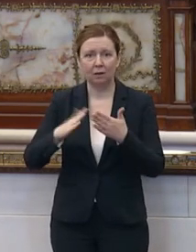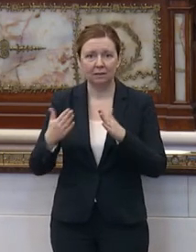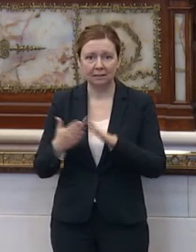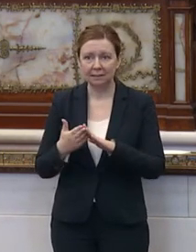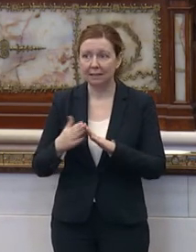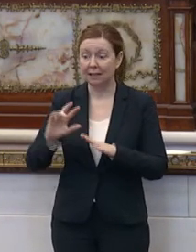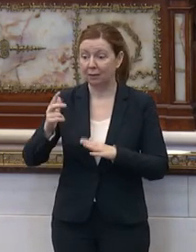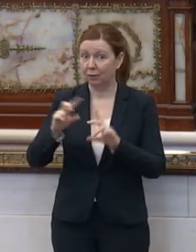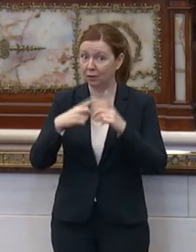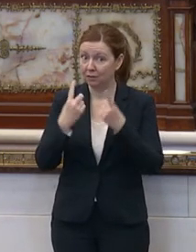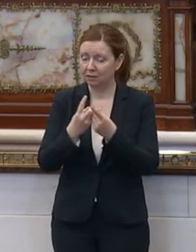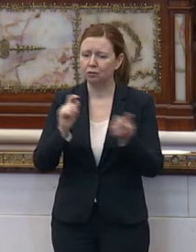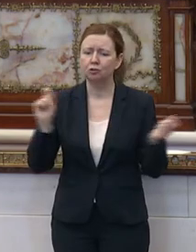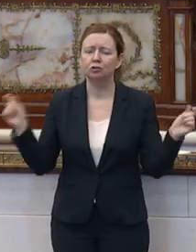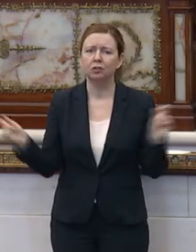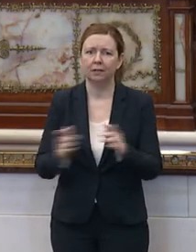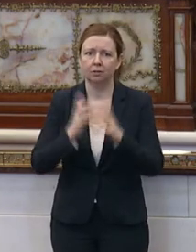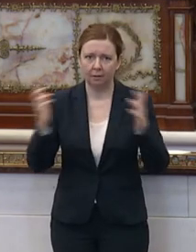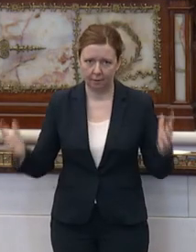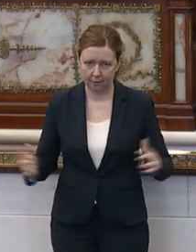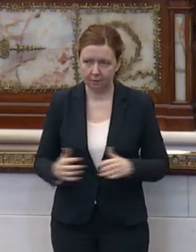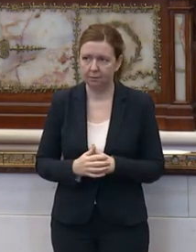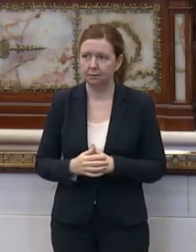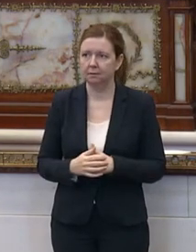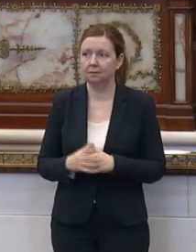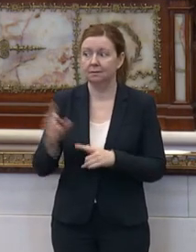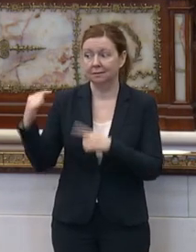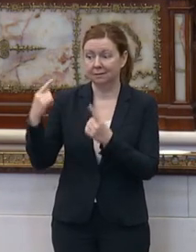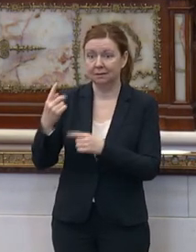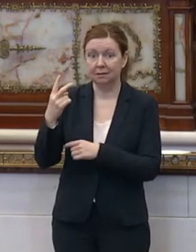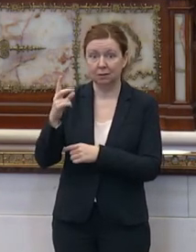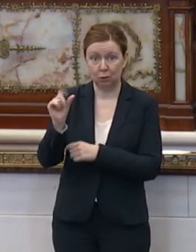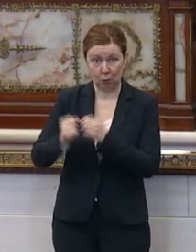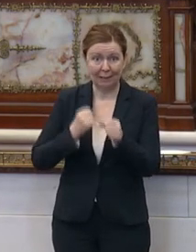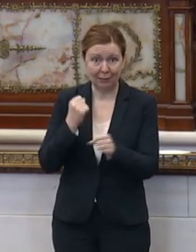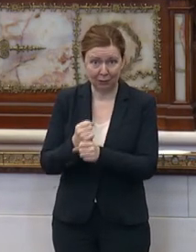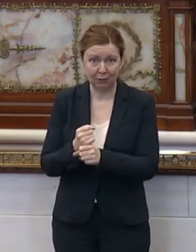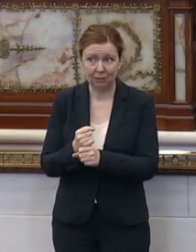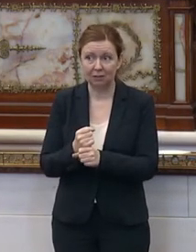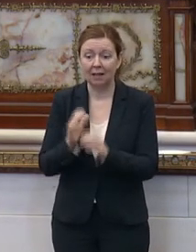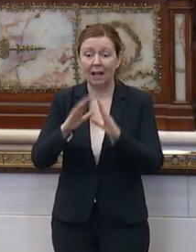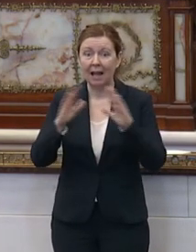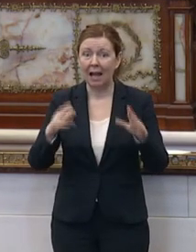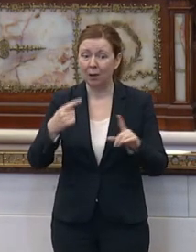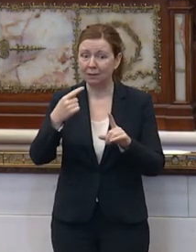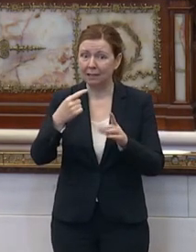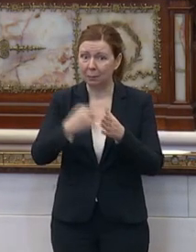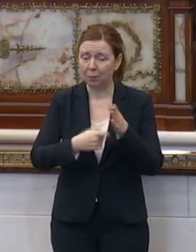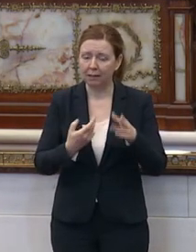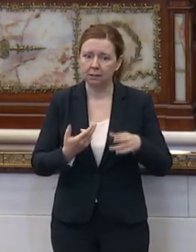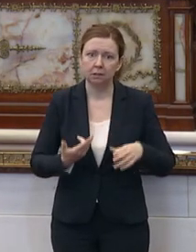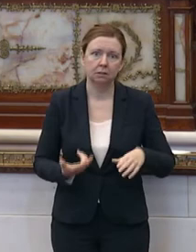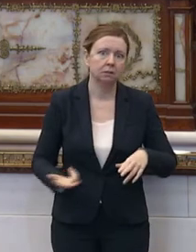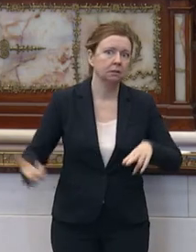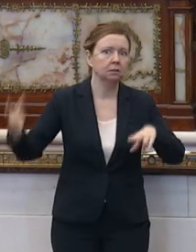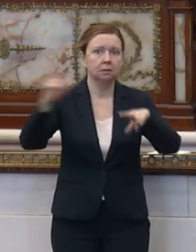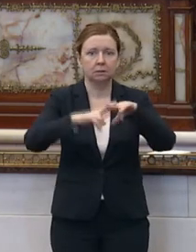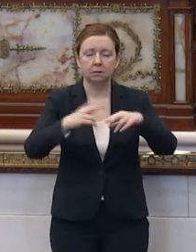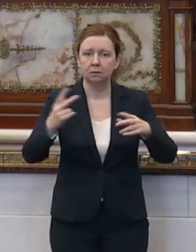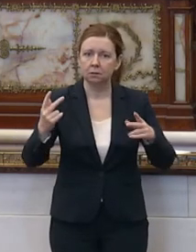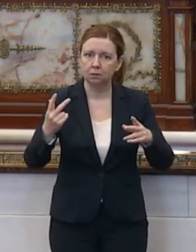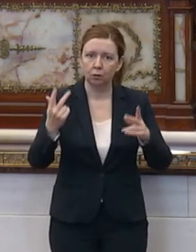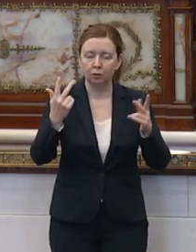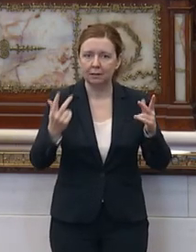and the Third District has changed dramatically. In the last two decades alone, housing prices have tripled in this immediate